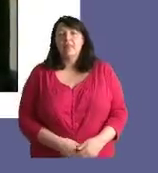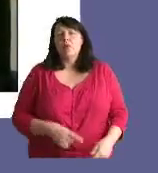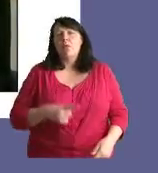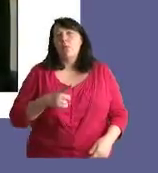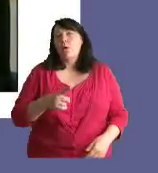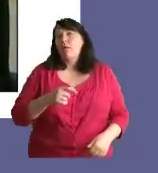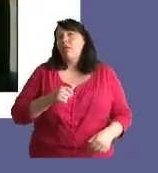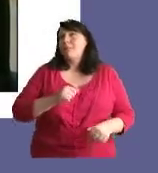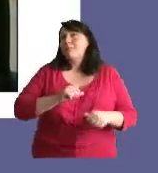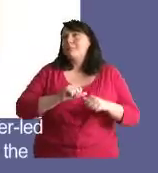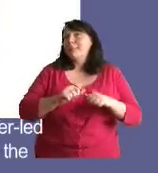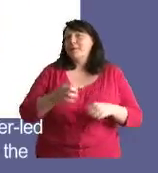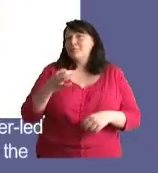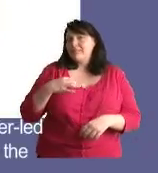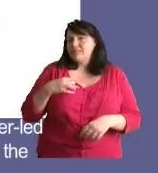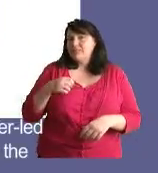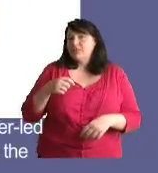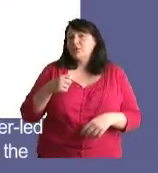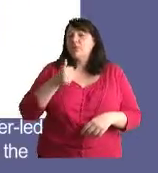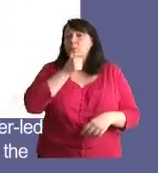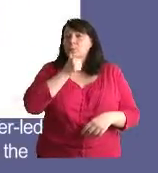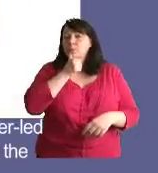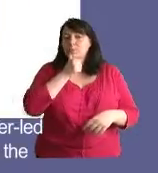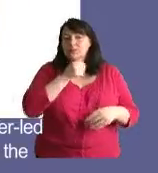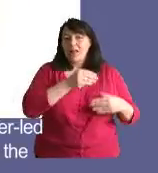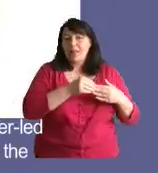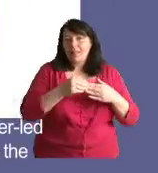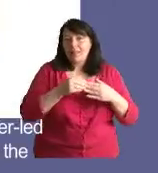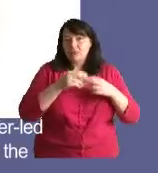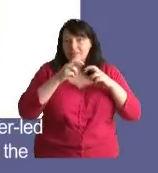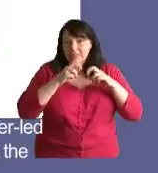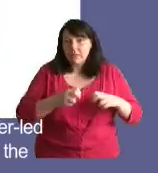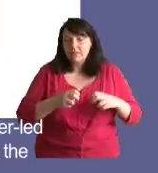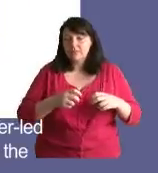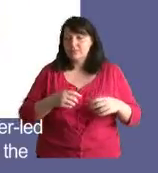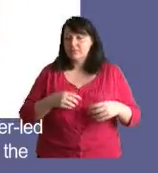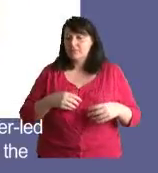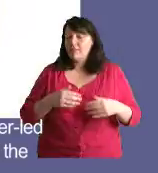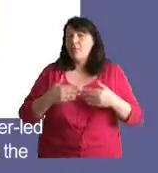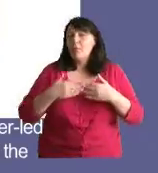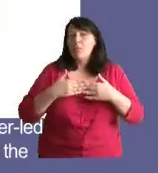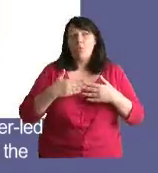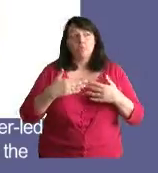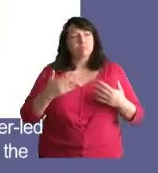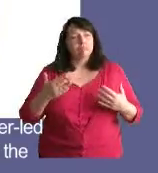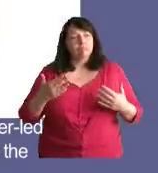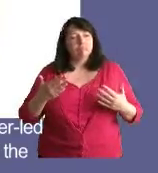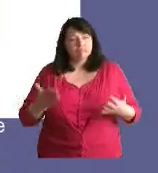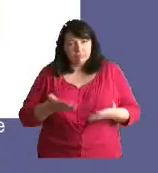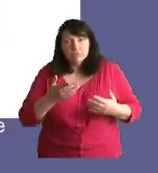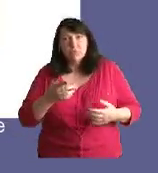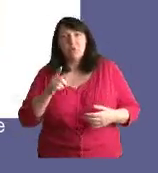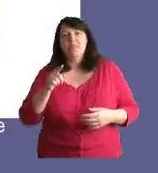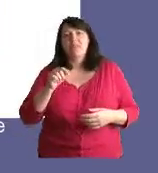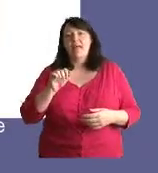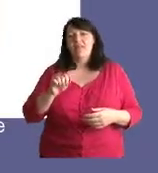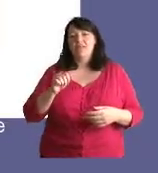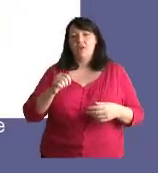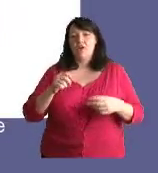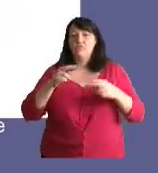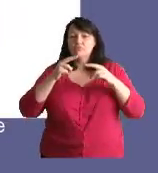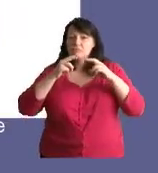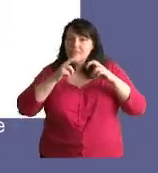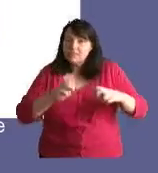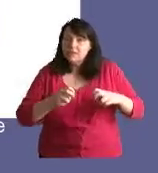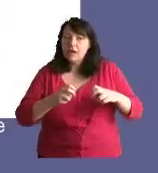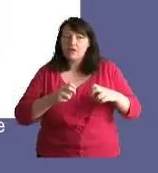I would say one of the greatest benefits of user-led research is that you're more reassured that the actual research goes